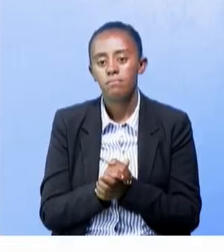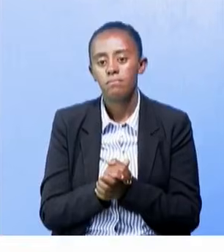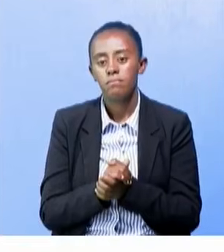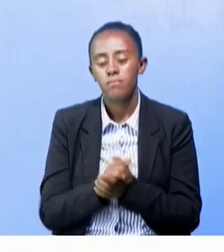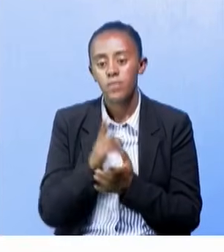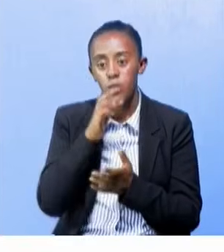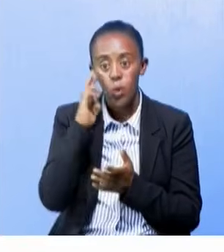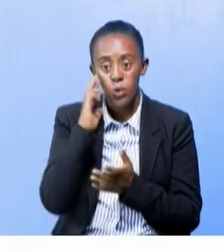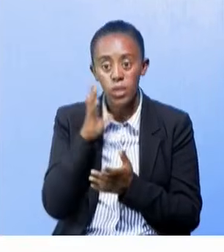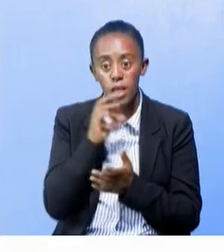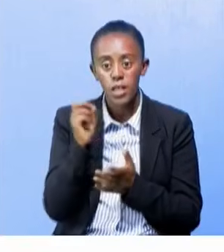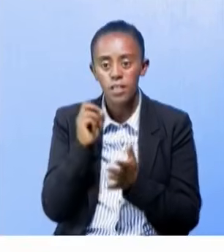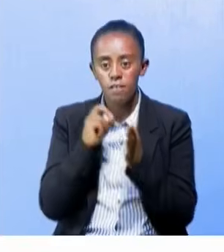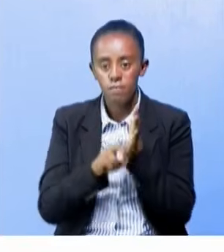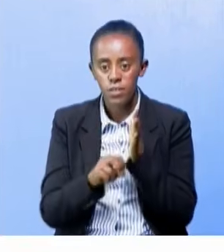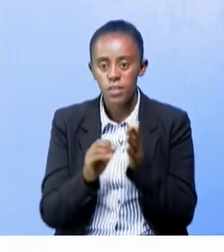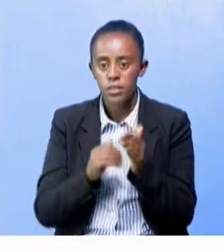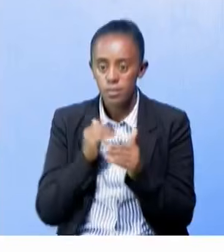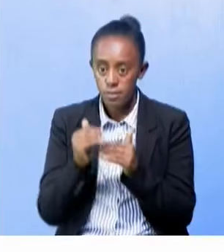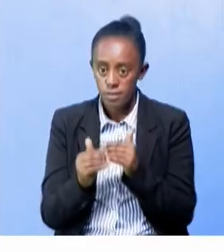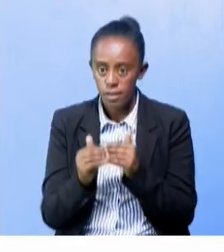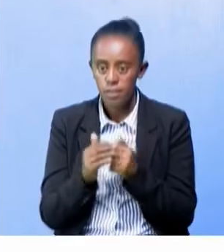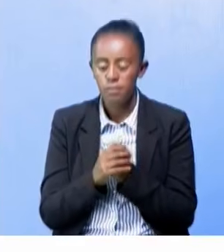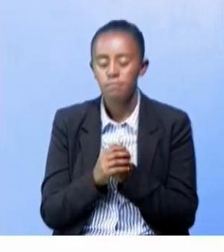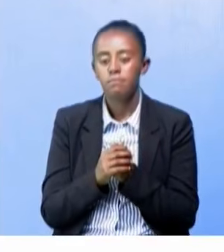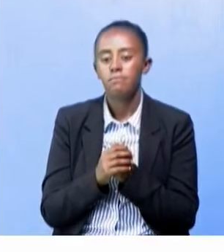Cause and effect. Then